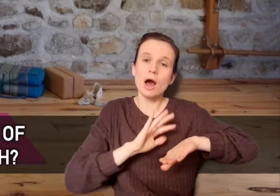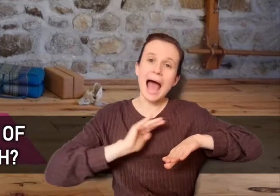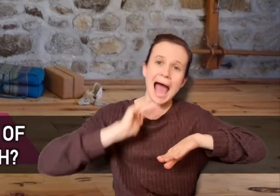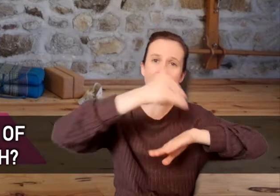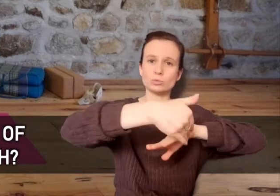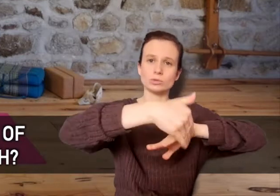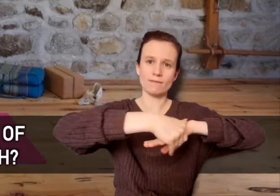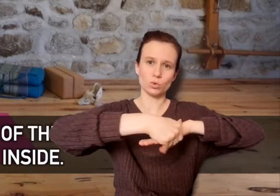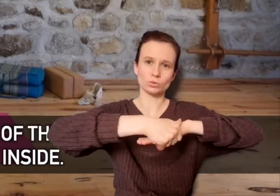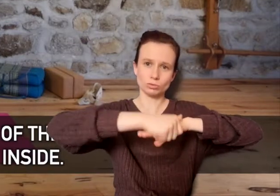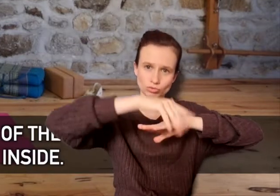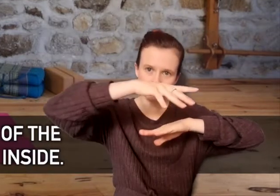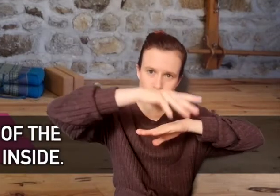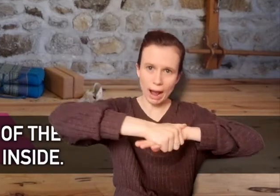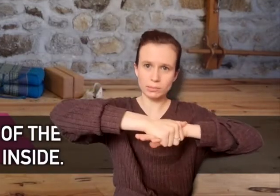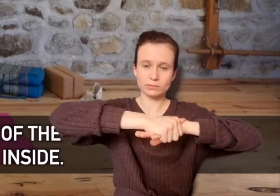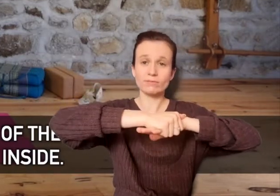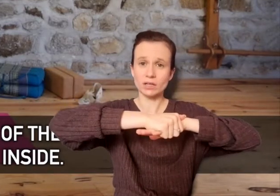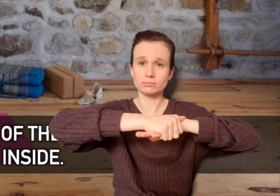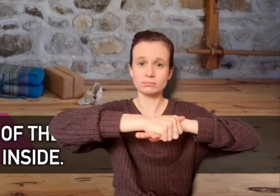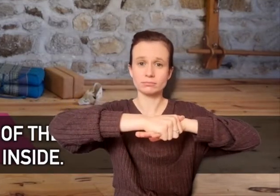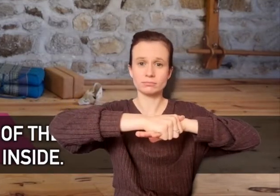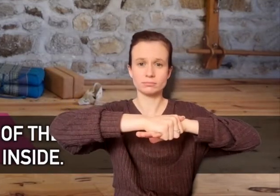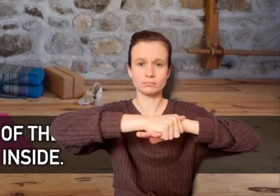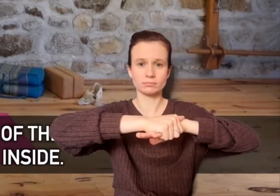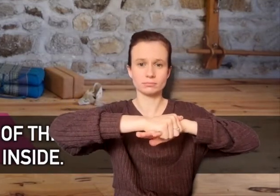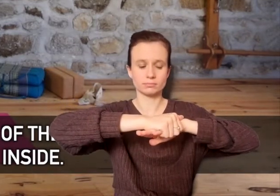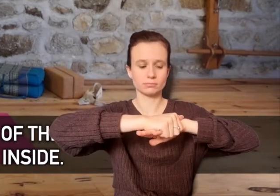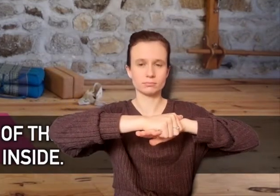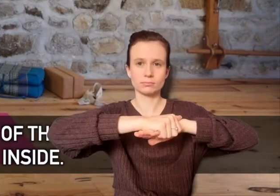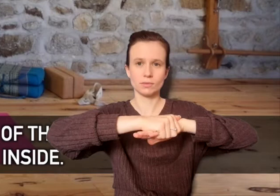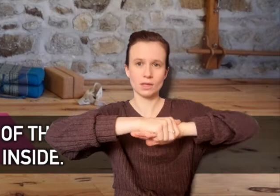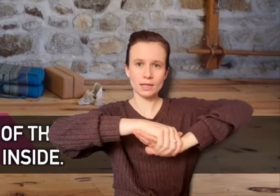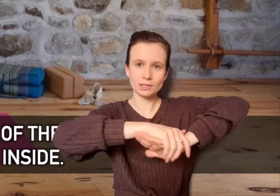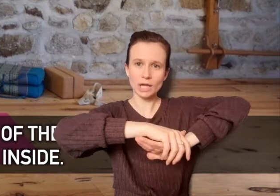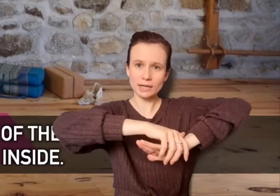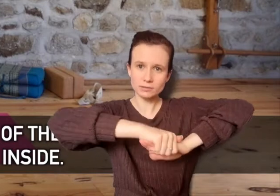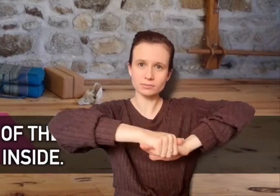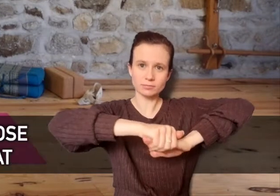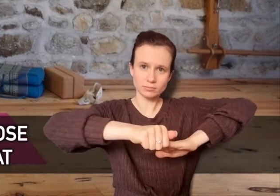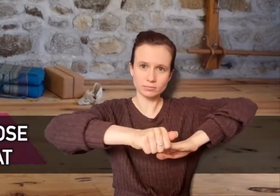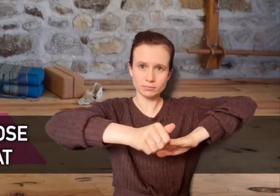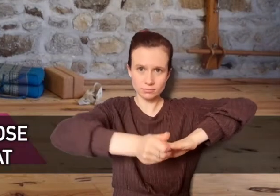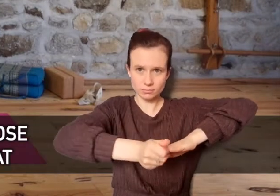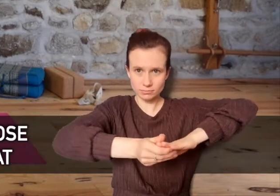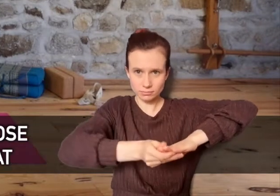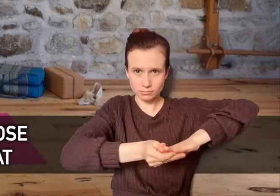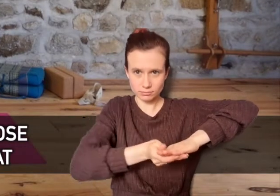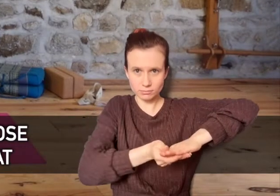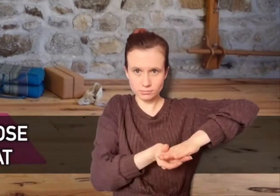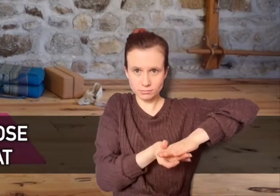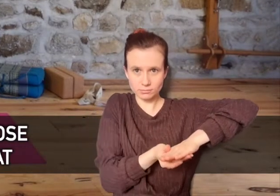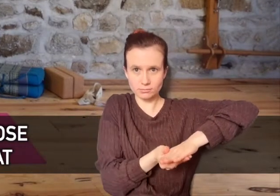not a problem, yeah? You can also grab from the outside of the foot and then work your way to the inside. Now,